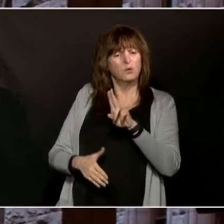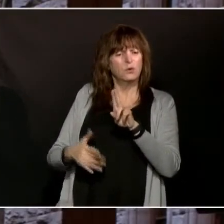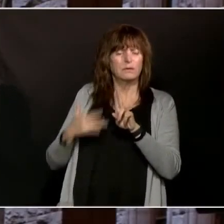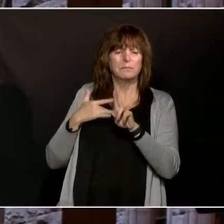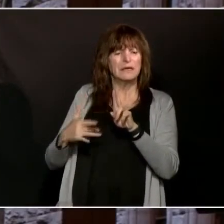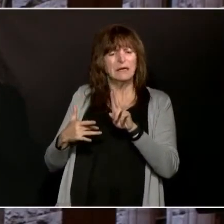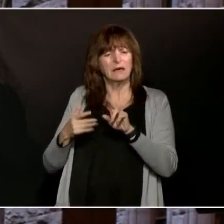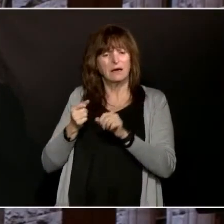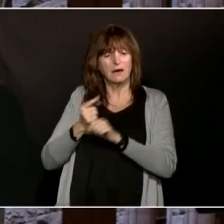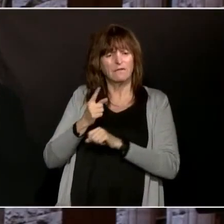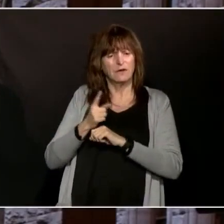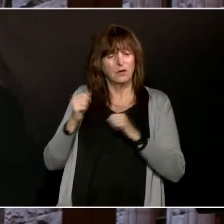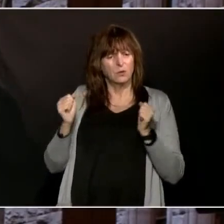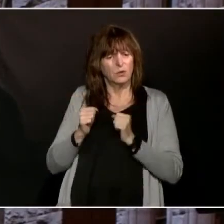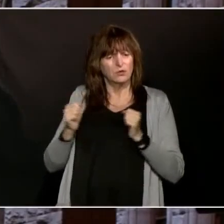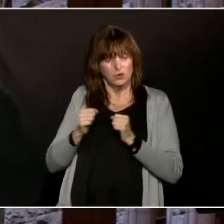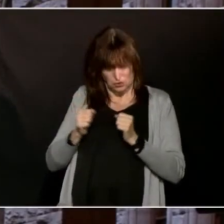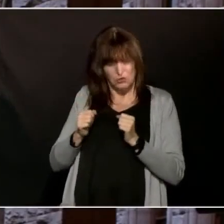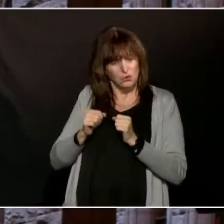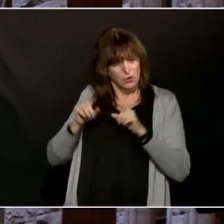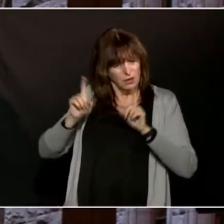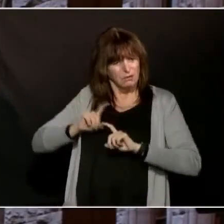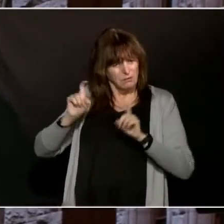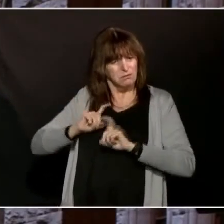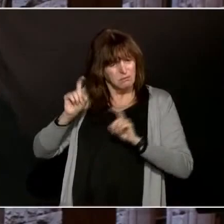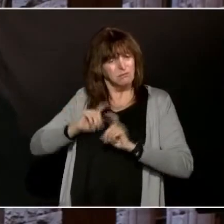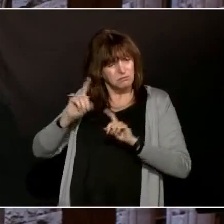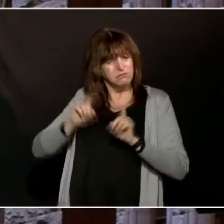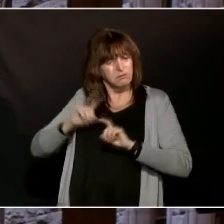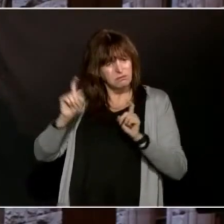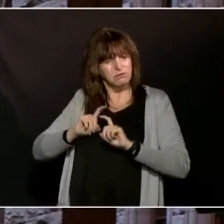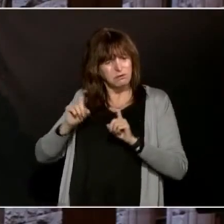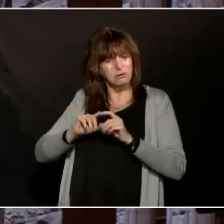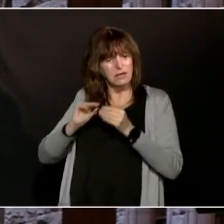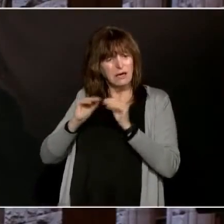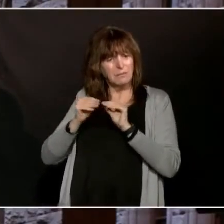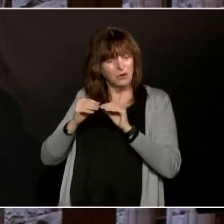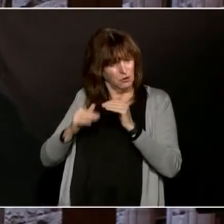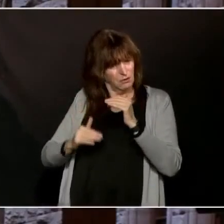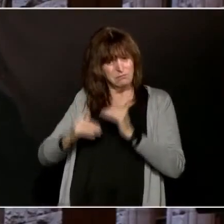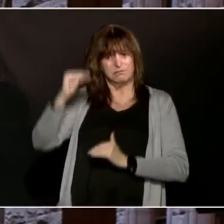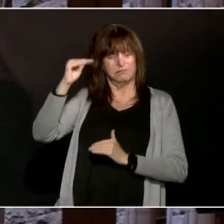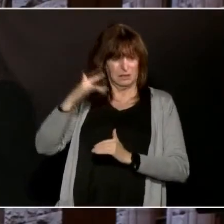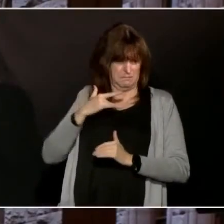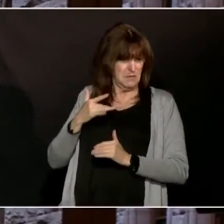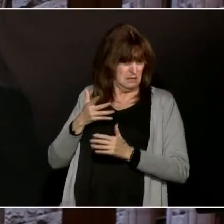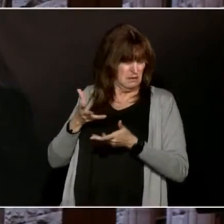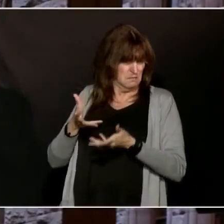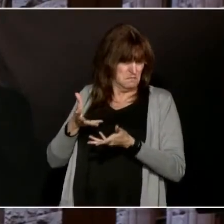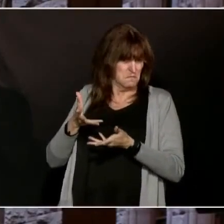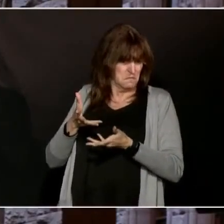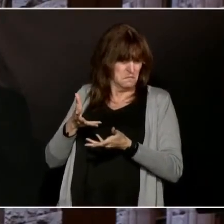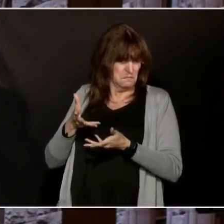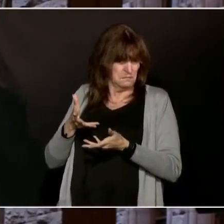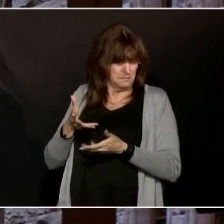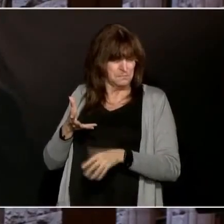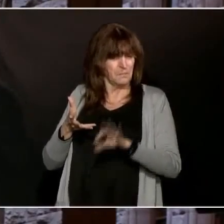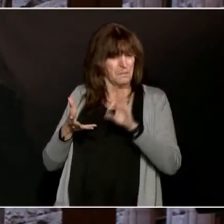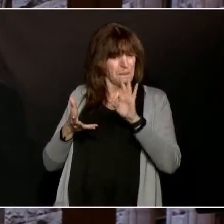tests being done. We still have lots of tests being done, but we post big numbers. And we usually have big numbers of influenza A,